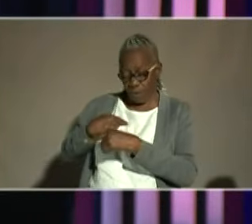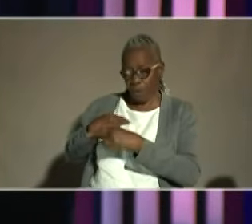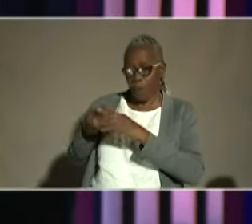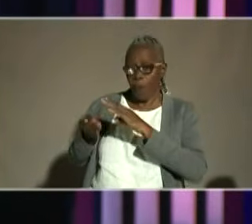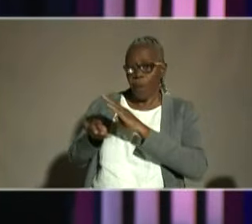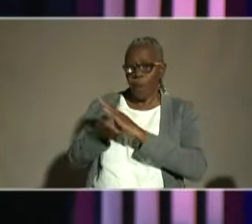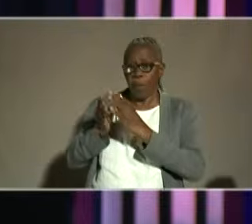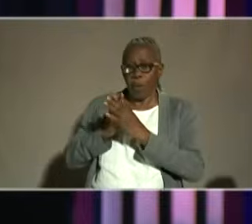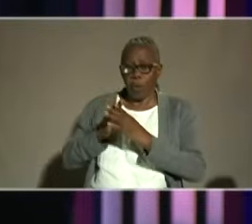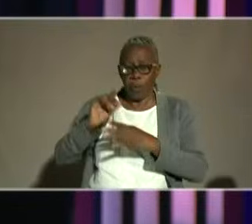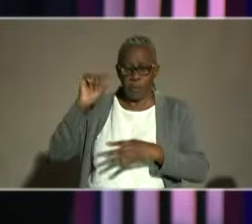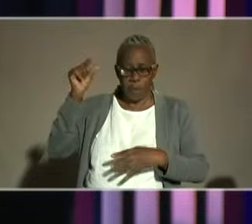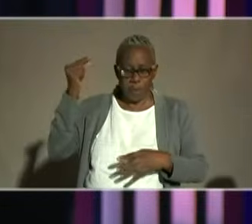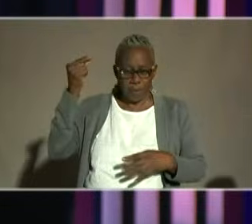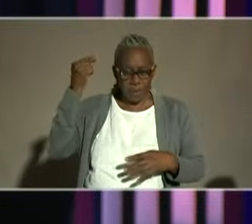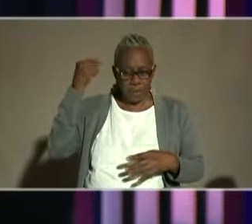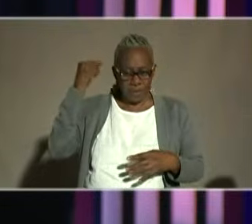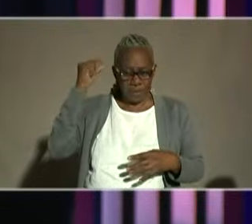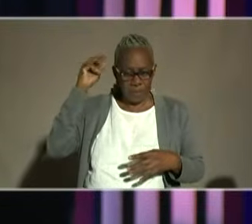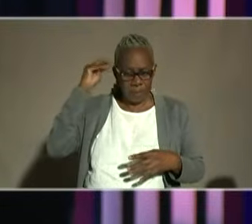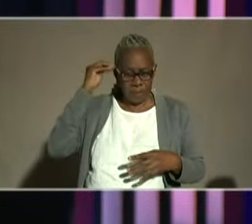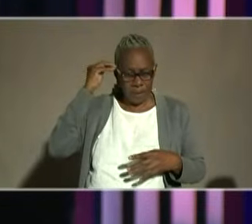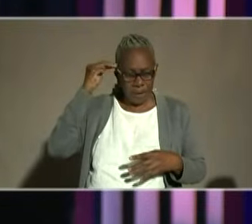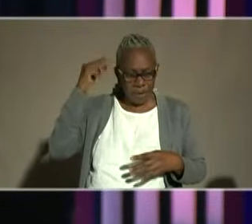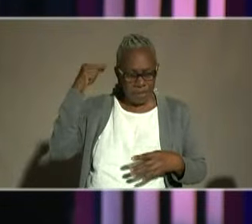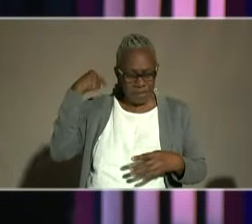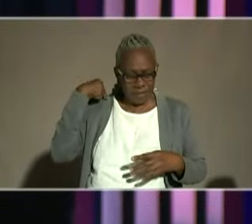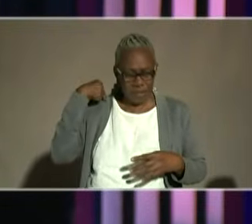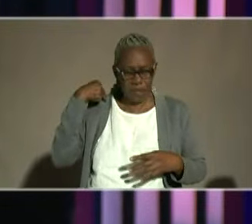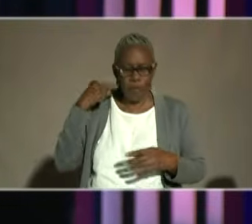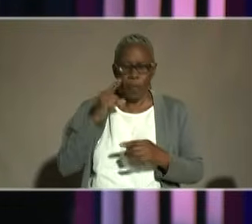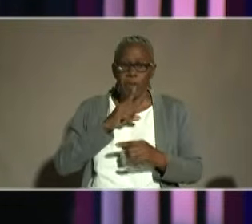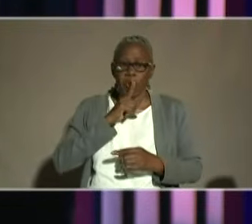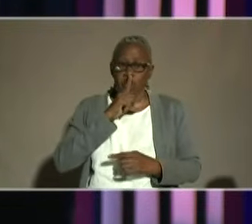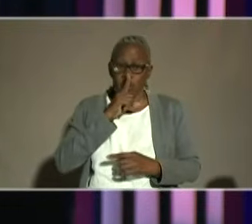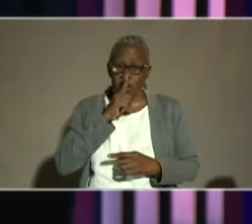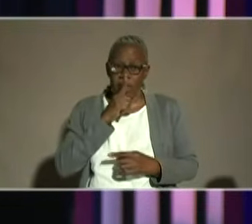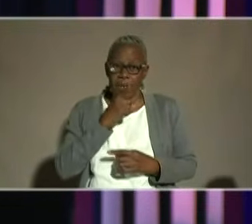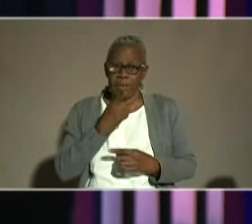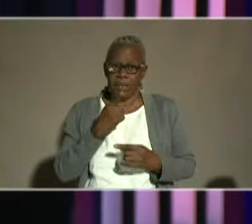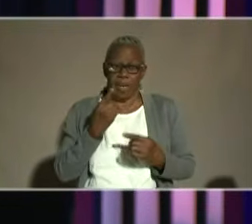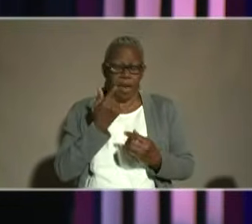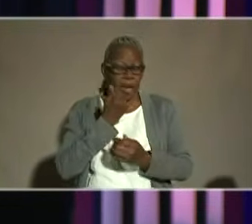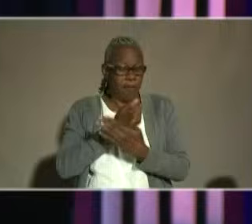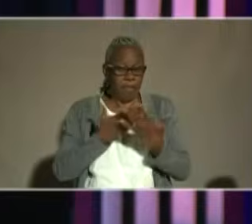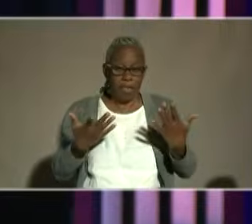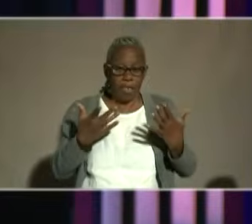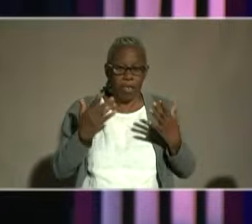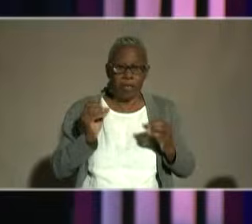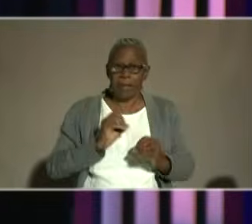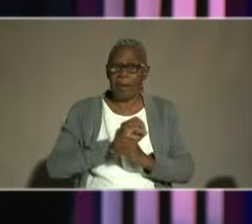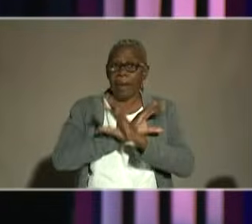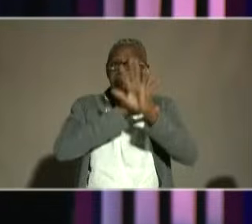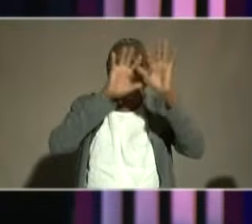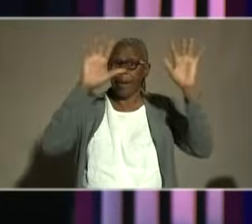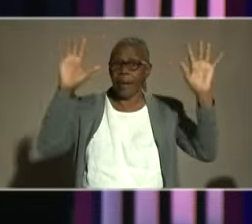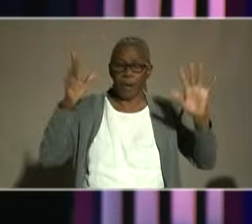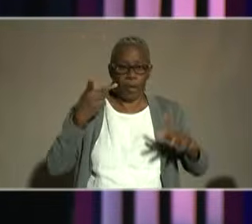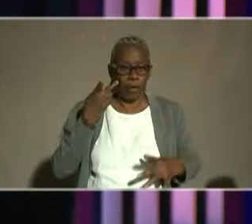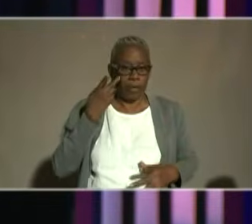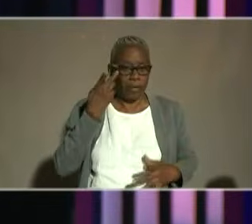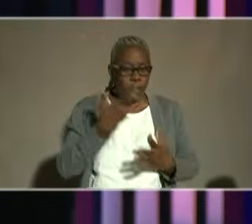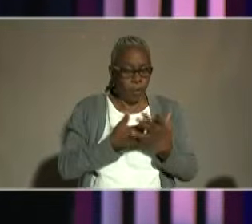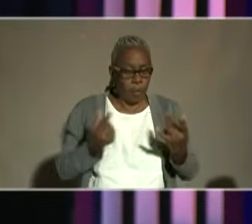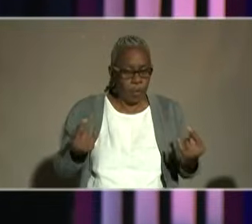will ensure that accountability and transparency are at the center of what we do, and any hanky-panky, any violation of the public